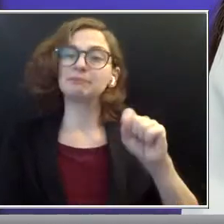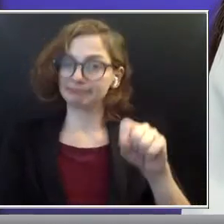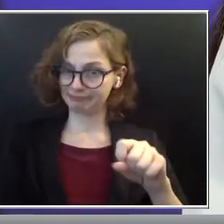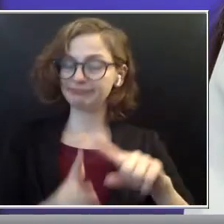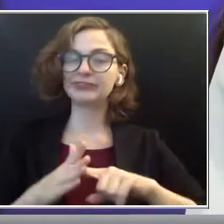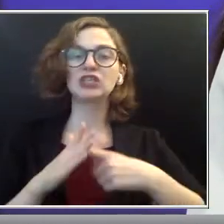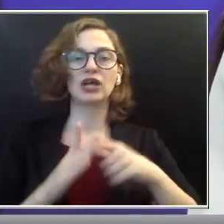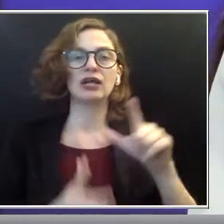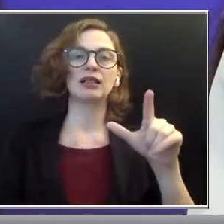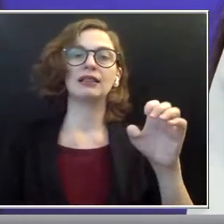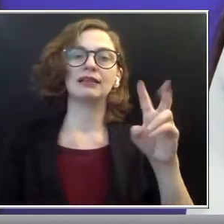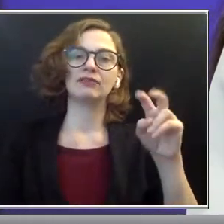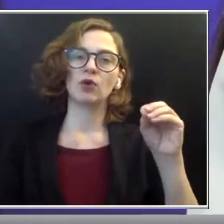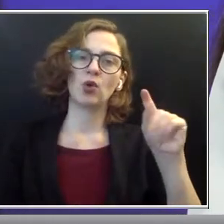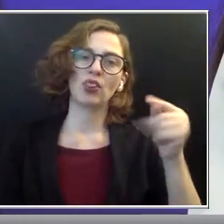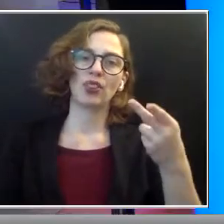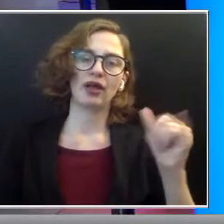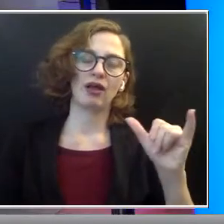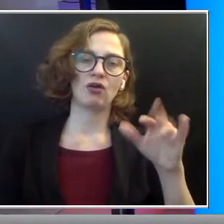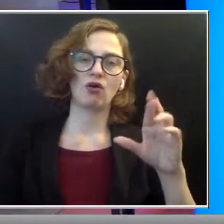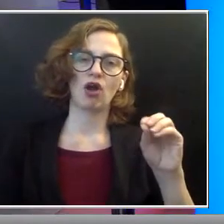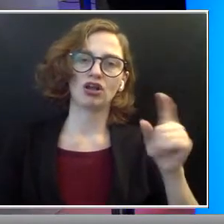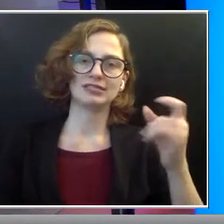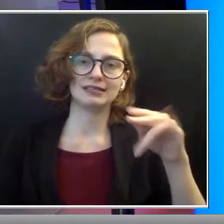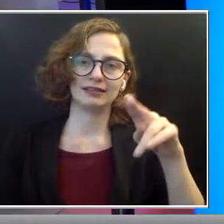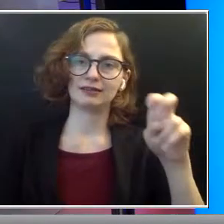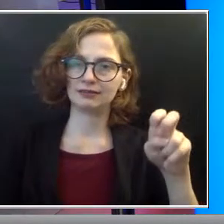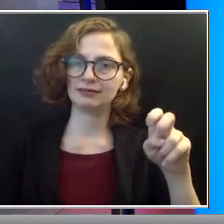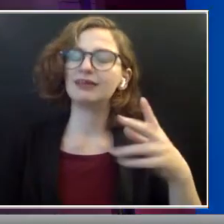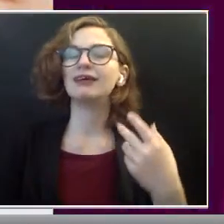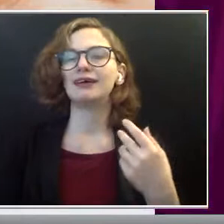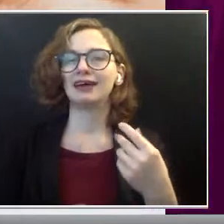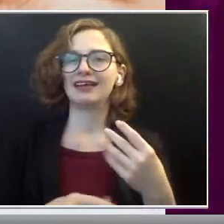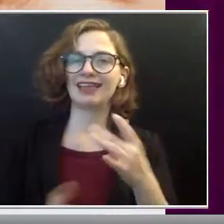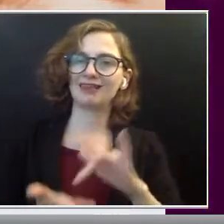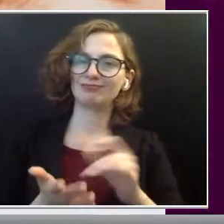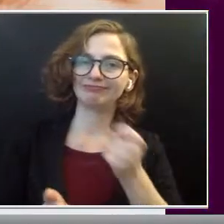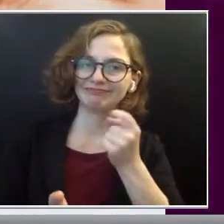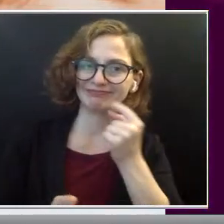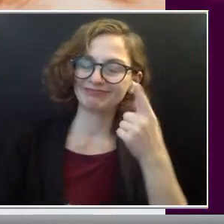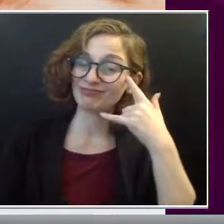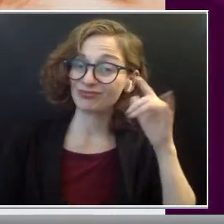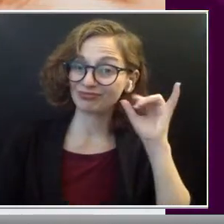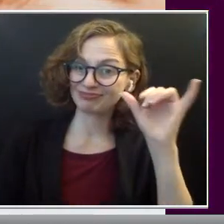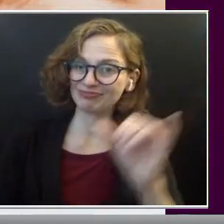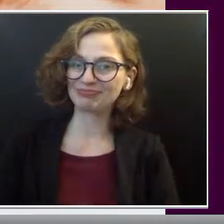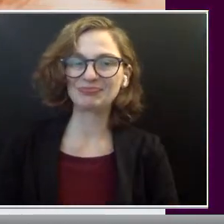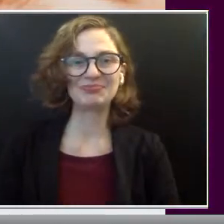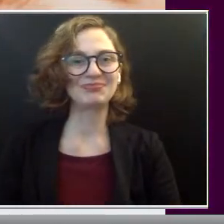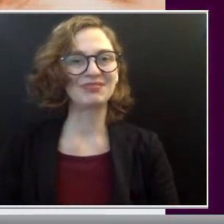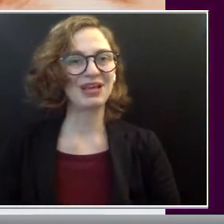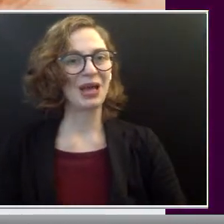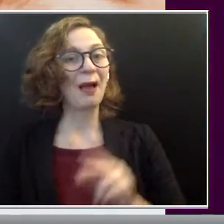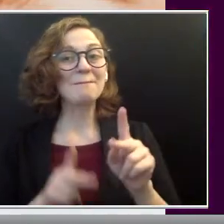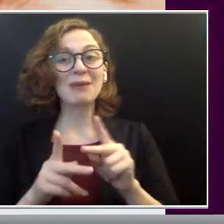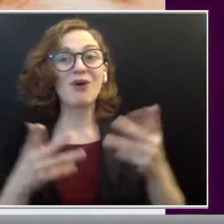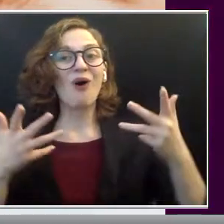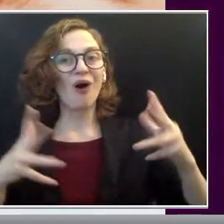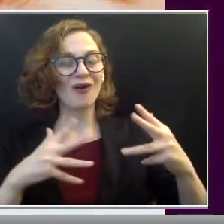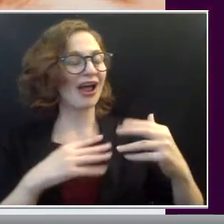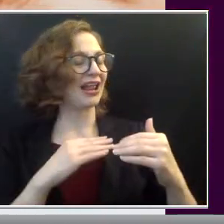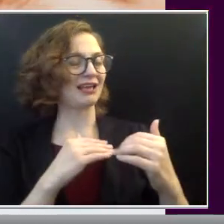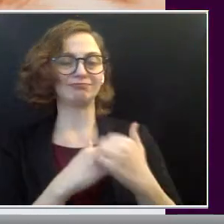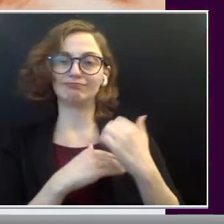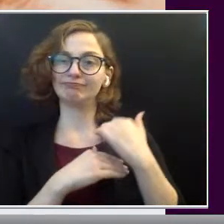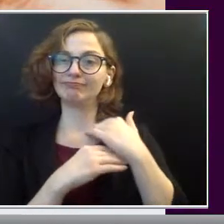on that medication indefinitely. We have a lot of questions that people have already submitted ahead of this discussion via email, and if you have questions